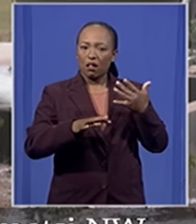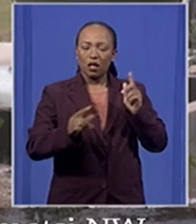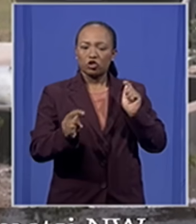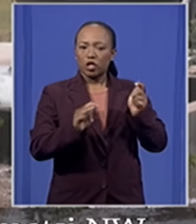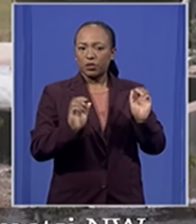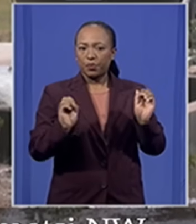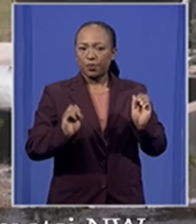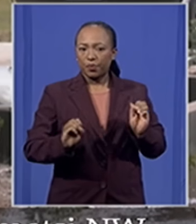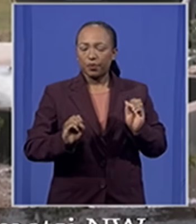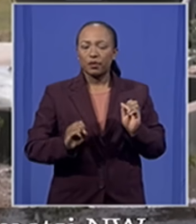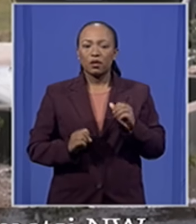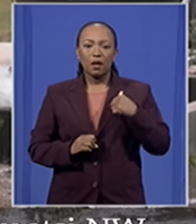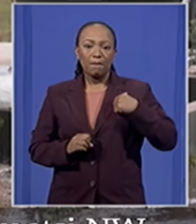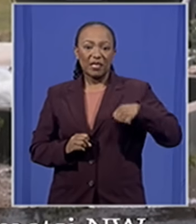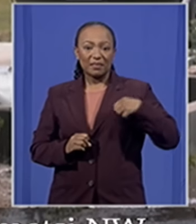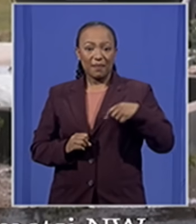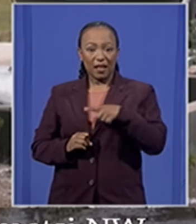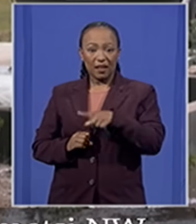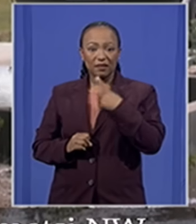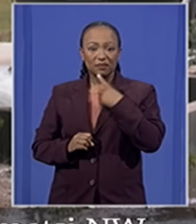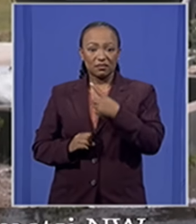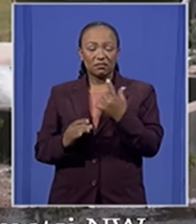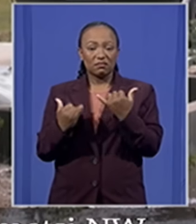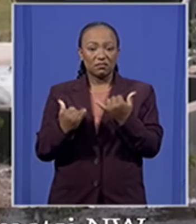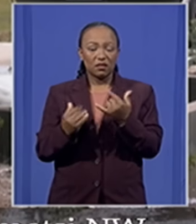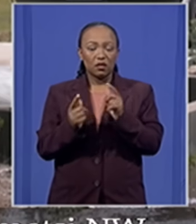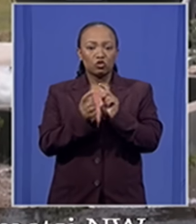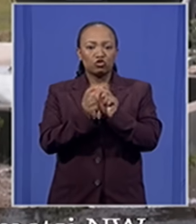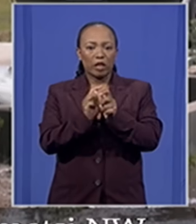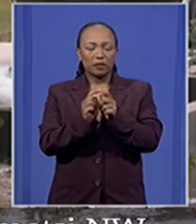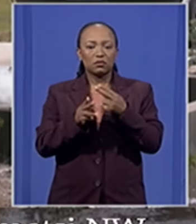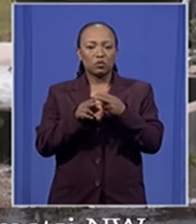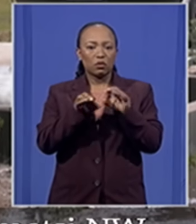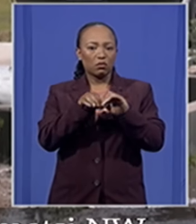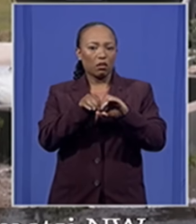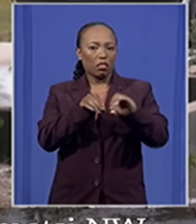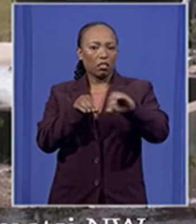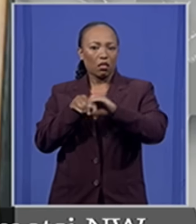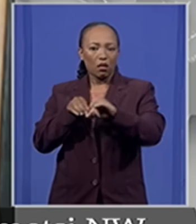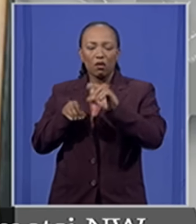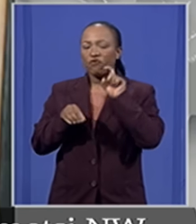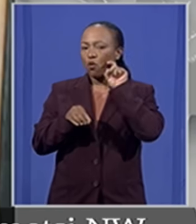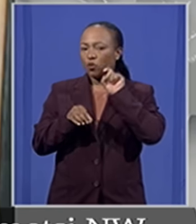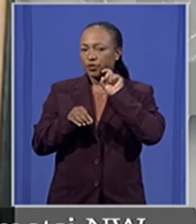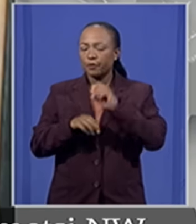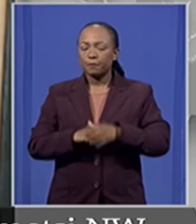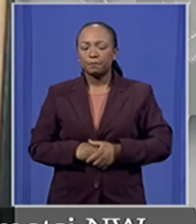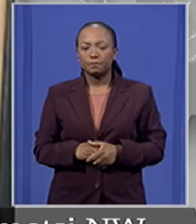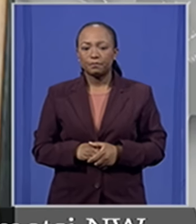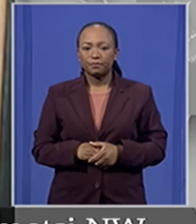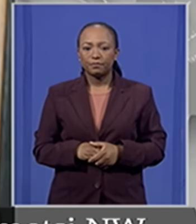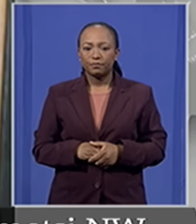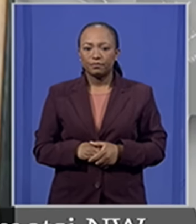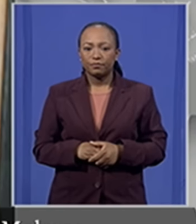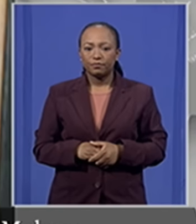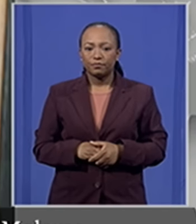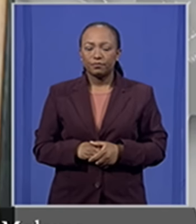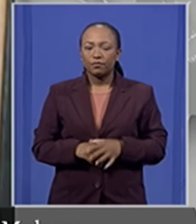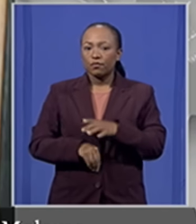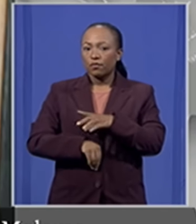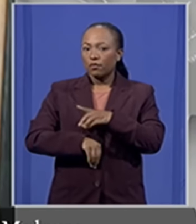wa re o mo leanong la go tlhabolola mafaratlhatlha ao a onetseng. Ngaka Modiri Molema collects samples on a